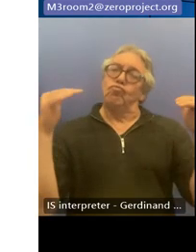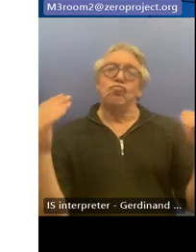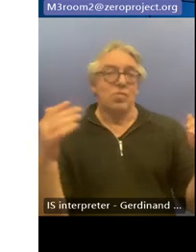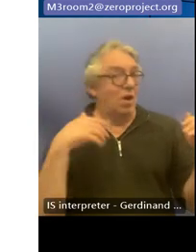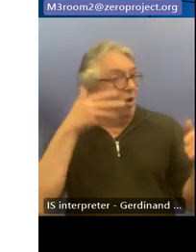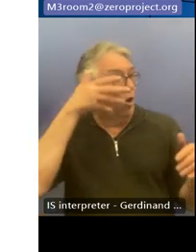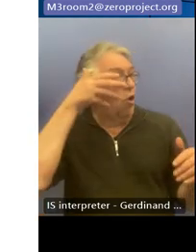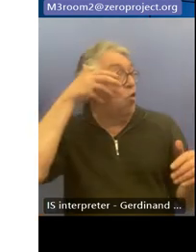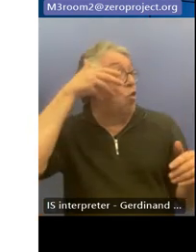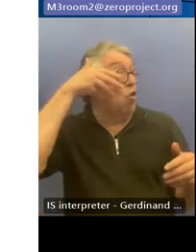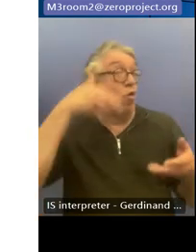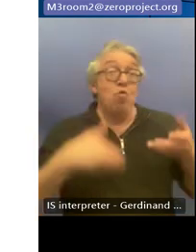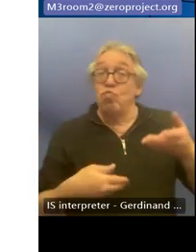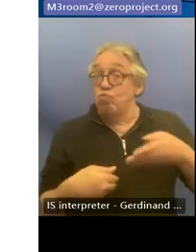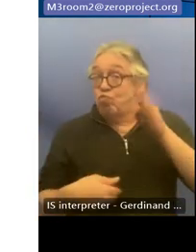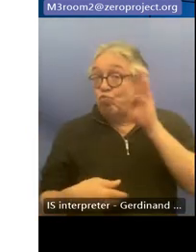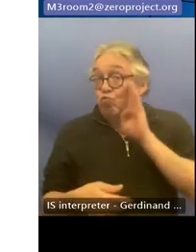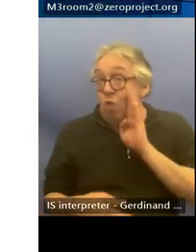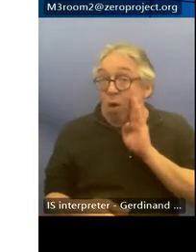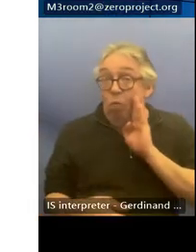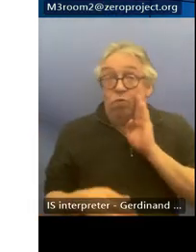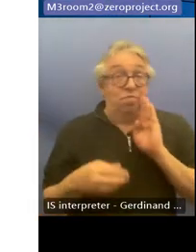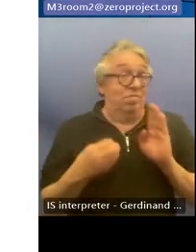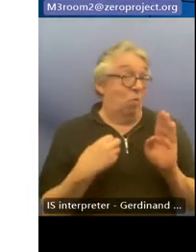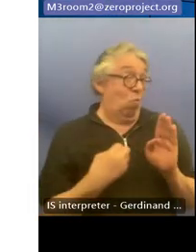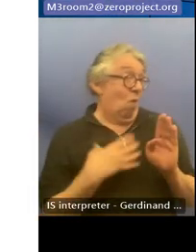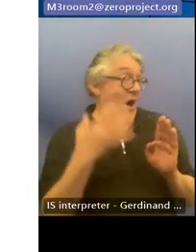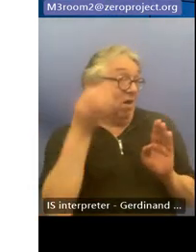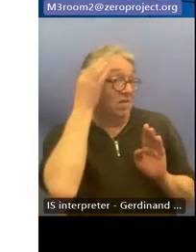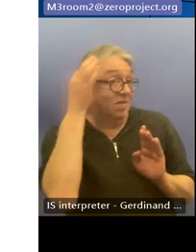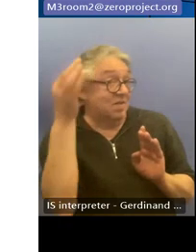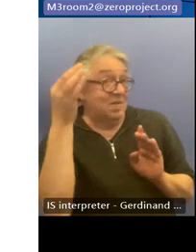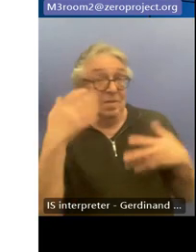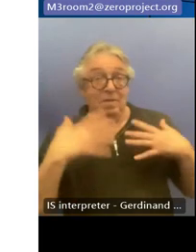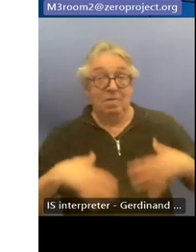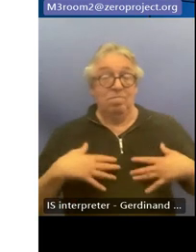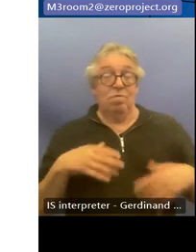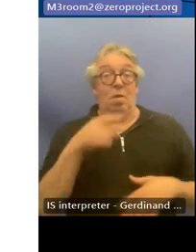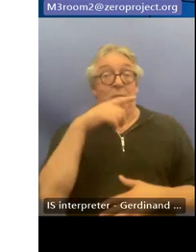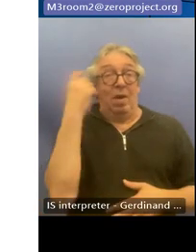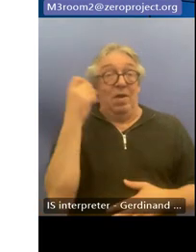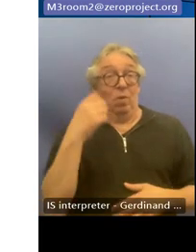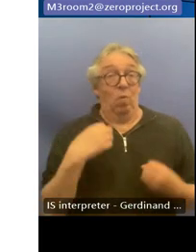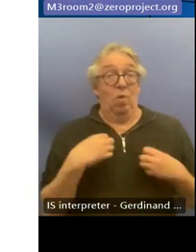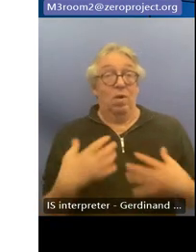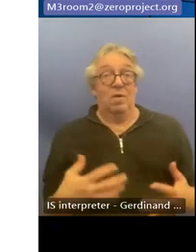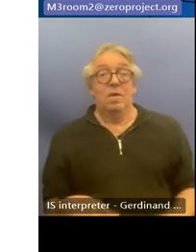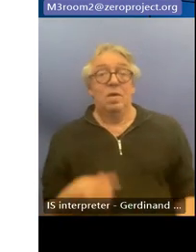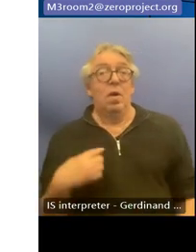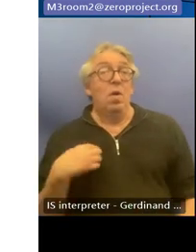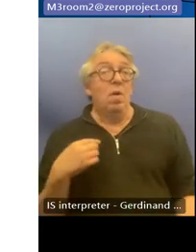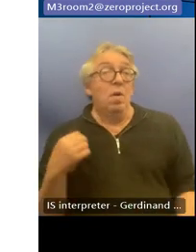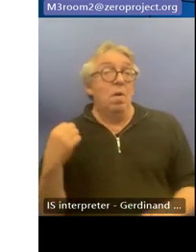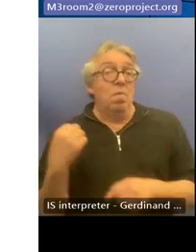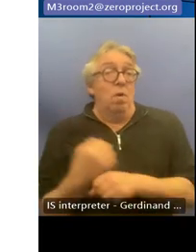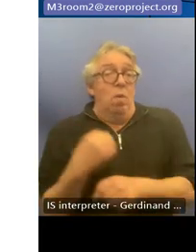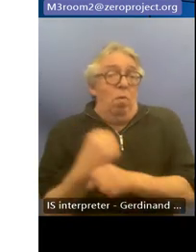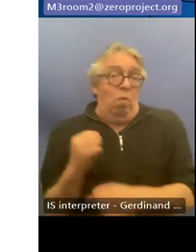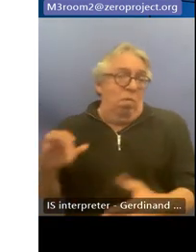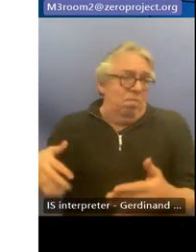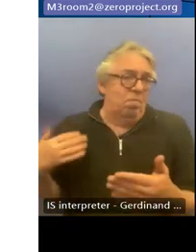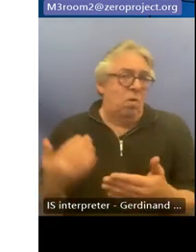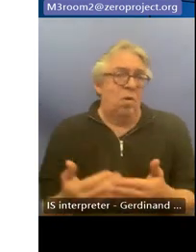hair, dressed in black and white. And for more than 25 years, I've been working for and with the